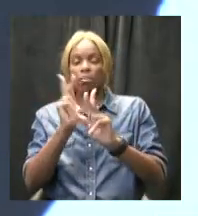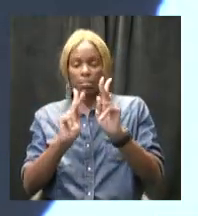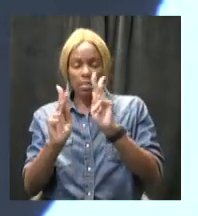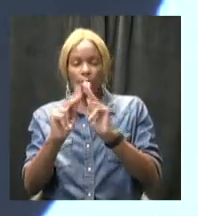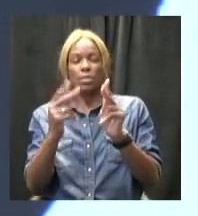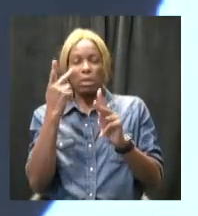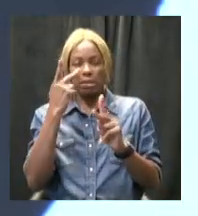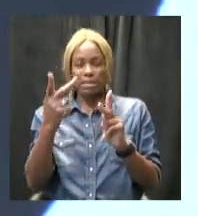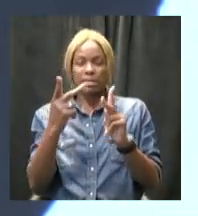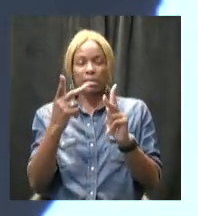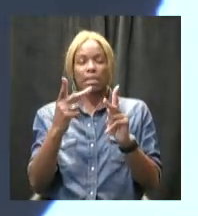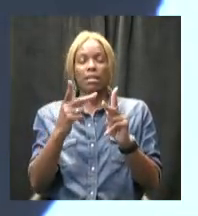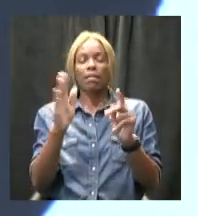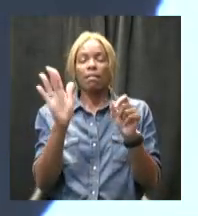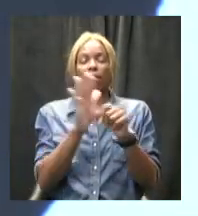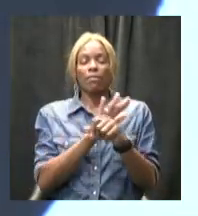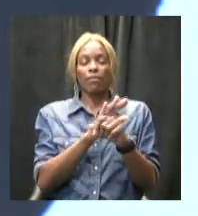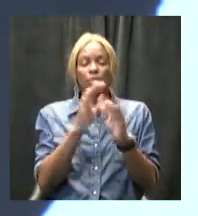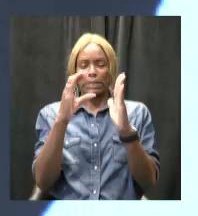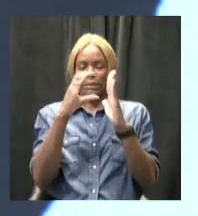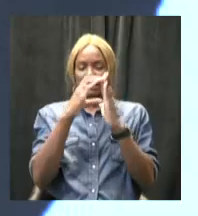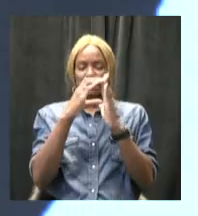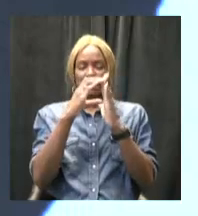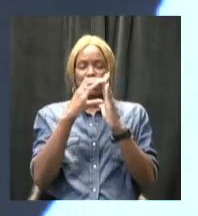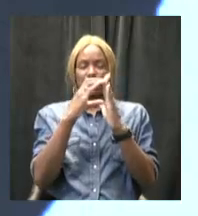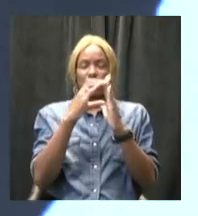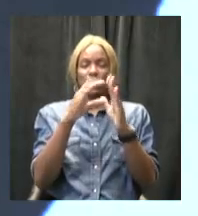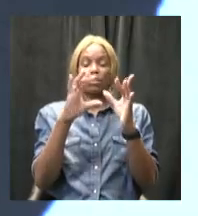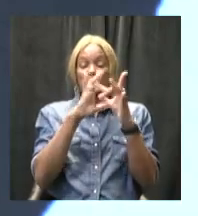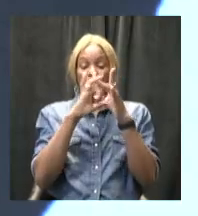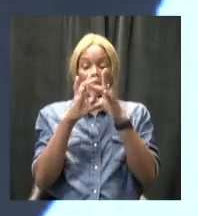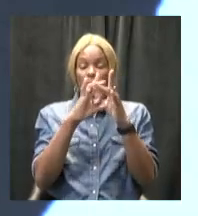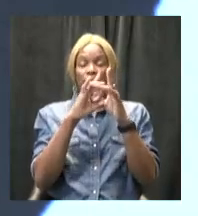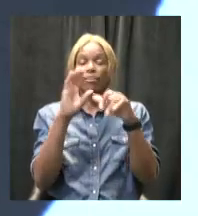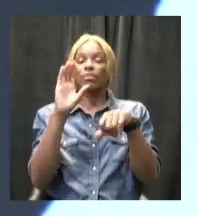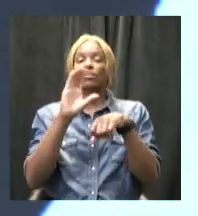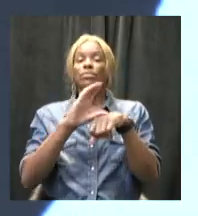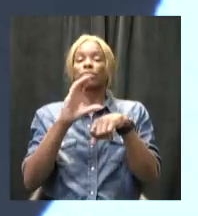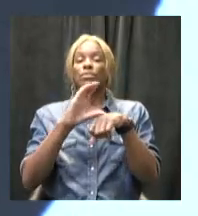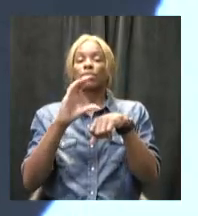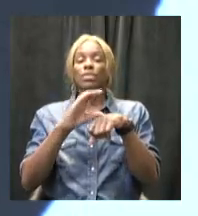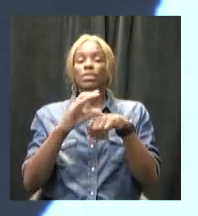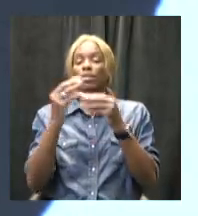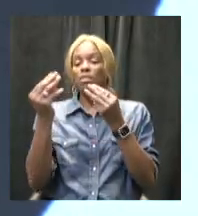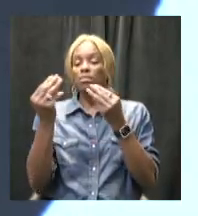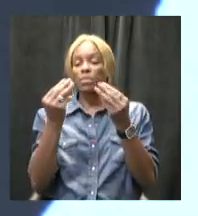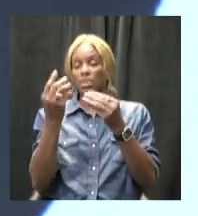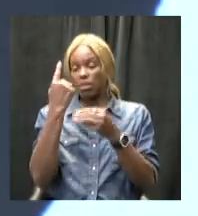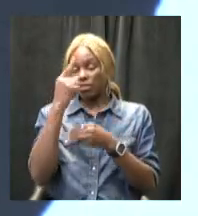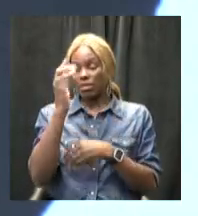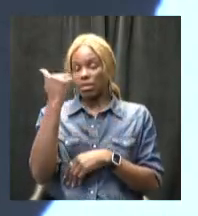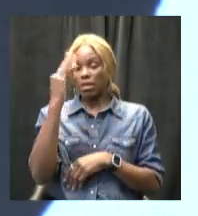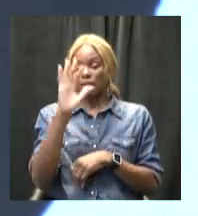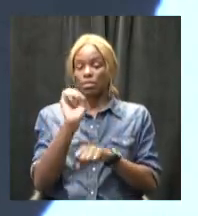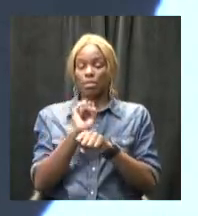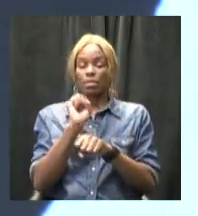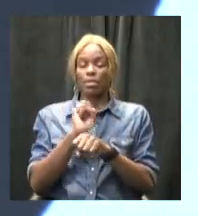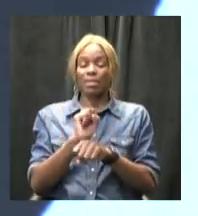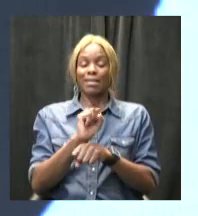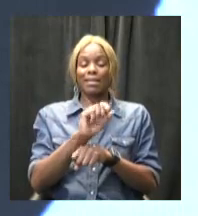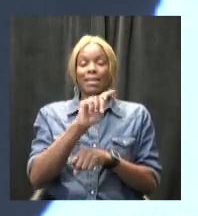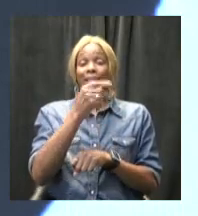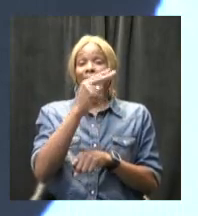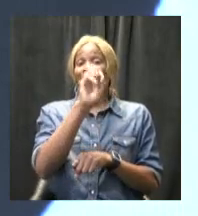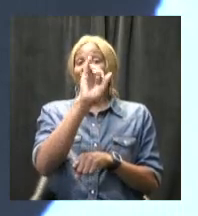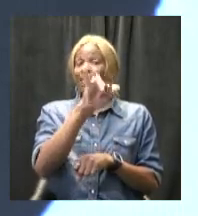trace the entire passage, because this is a unified church on mission for God's work. Look at what they sold property and possessions